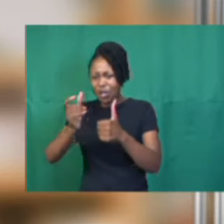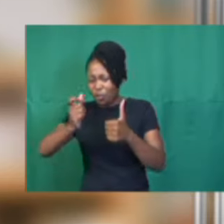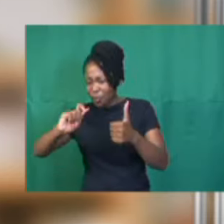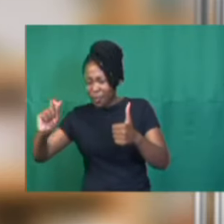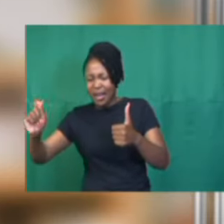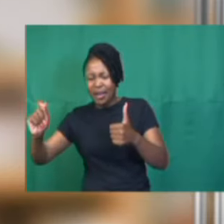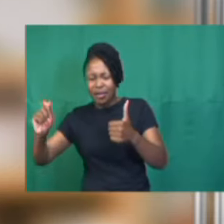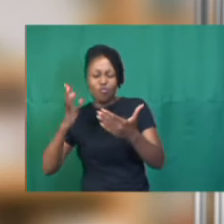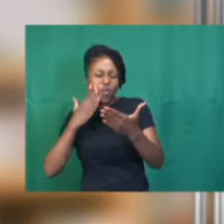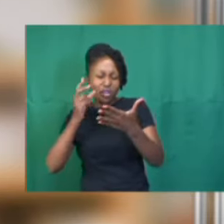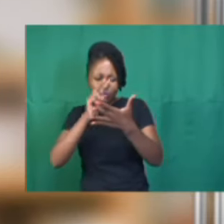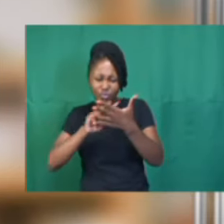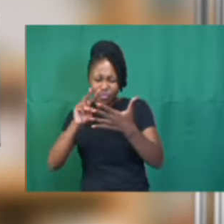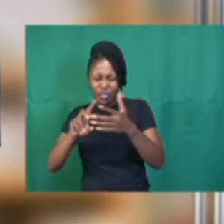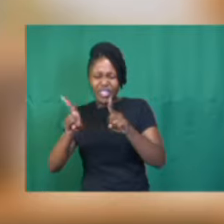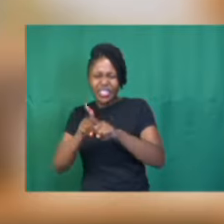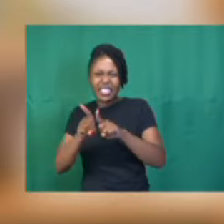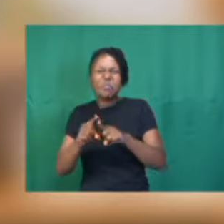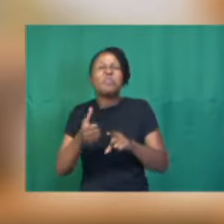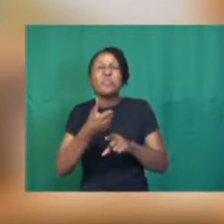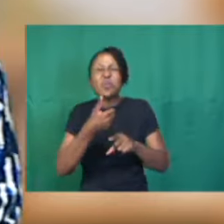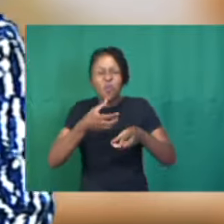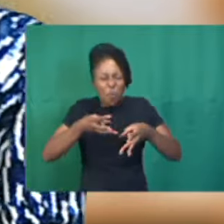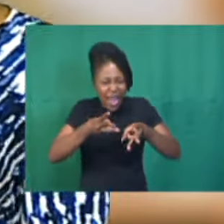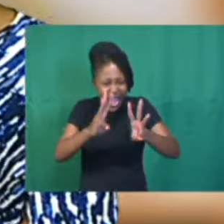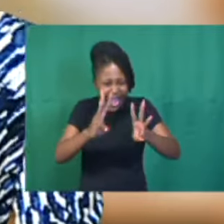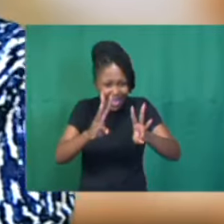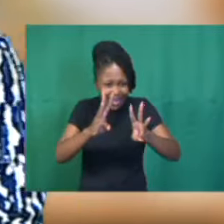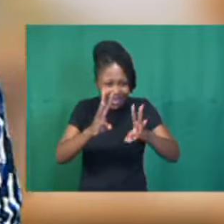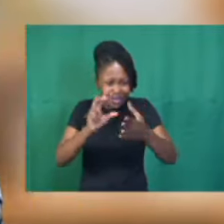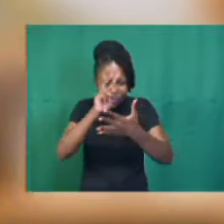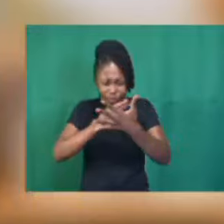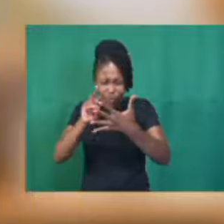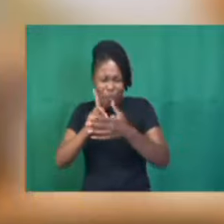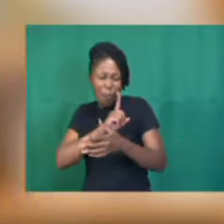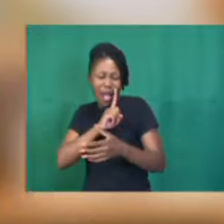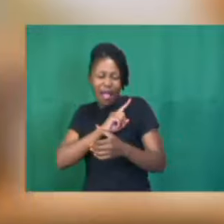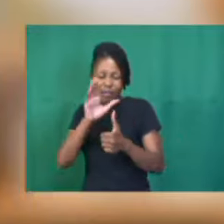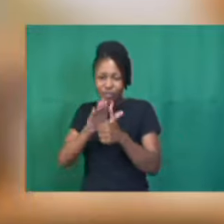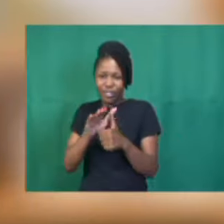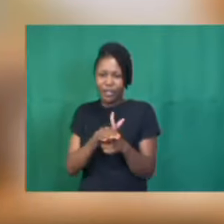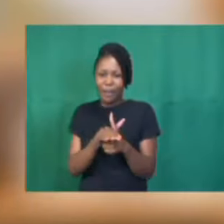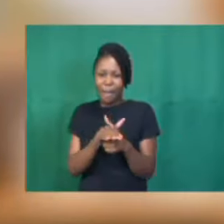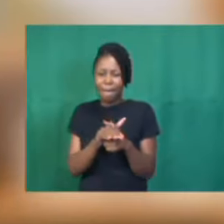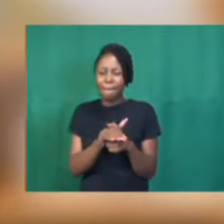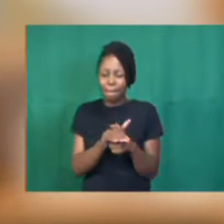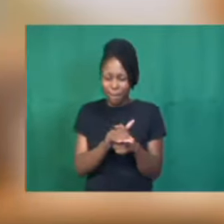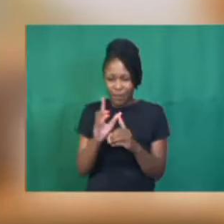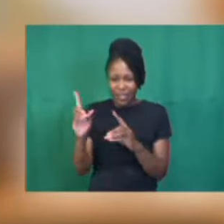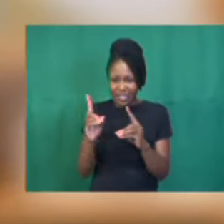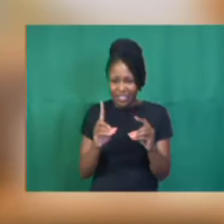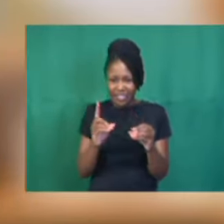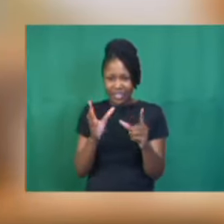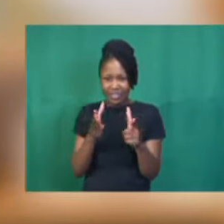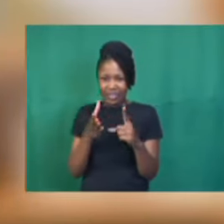so important in a story? Okay, thank you once again. So these techniques are very important, my beautiful learner, because as I